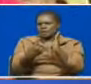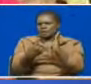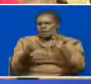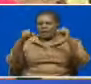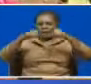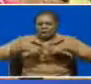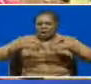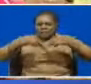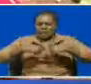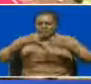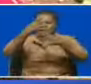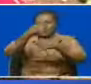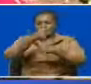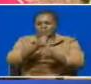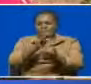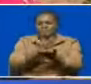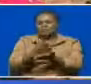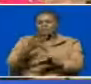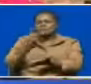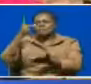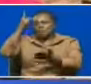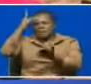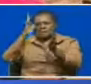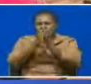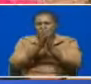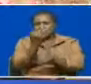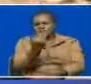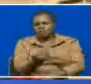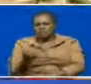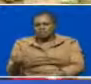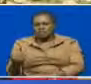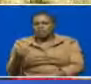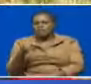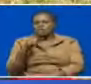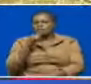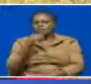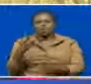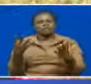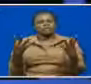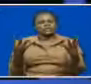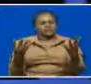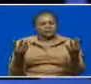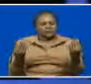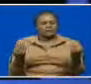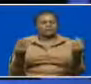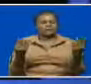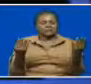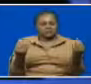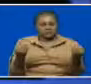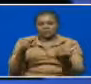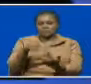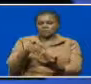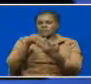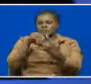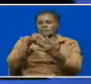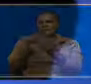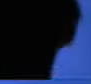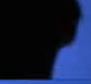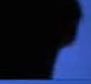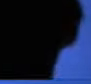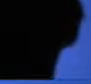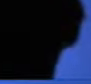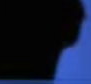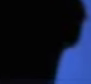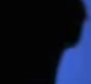of mutual trust between parents and their children is not such an easy task, especially in an age where